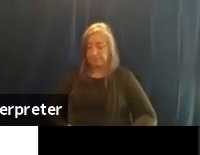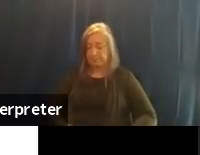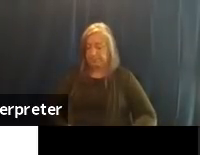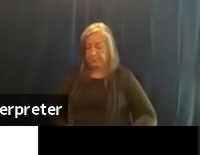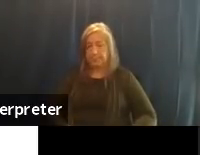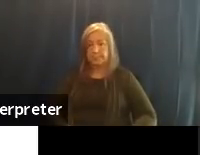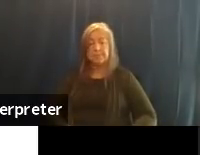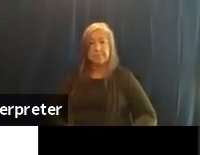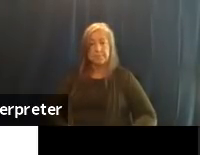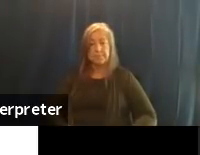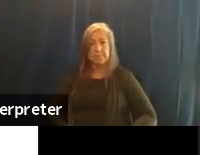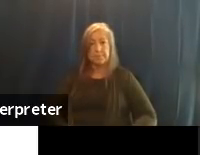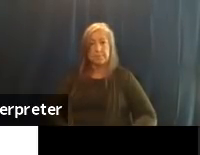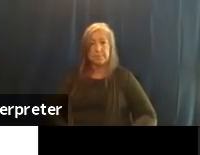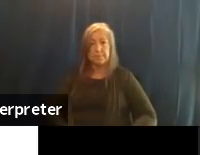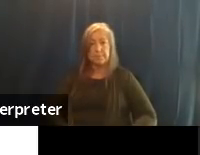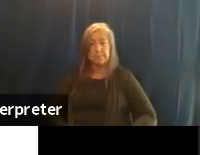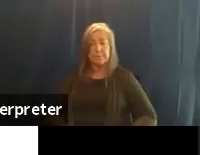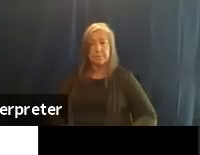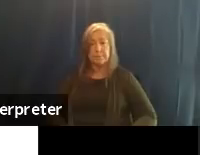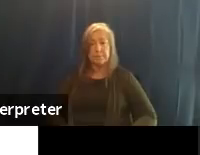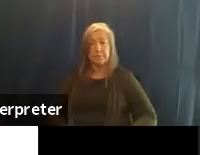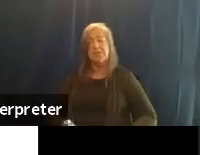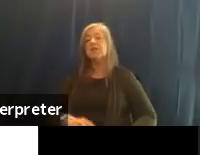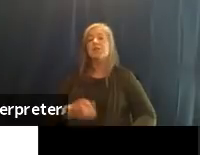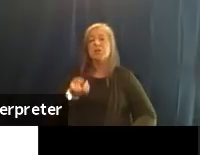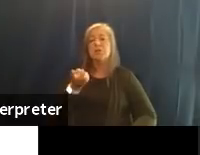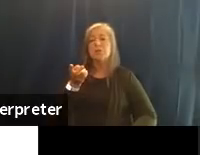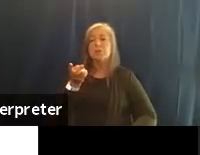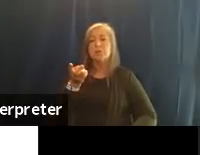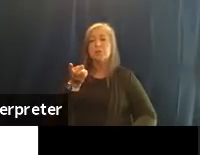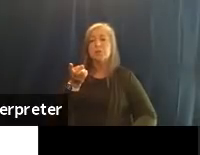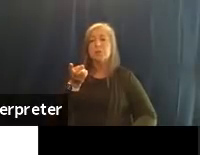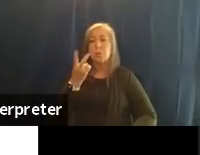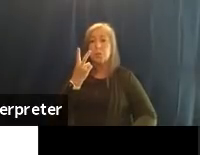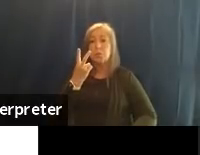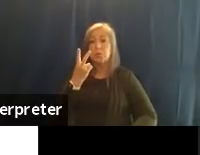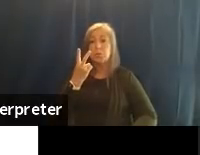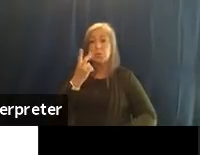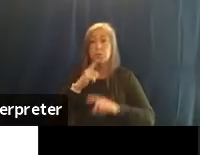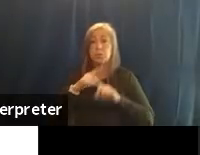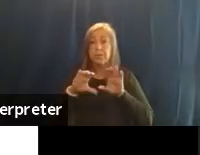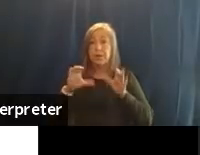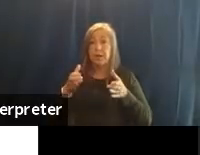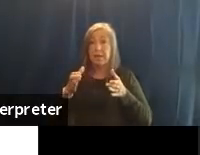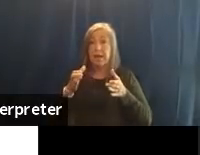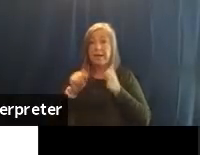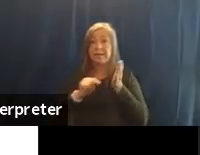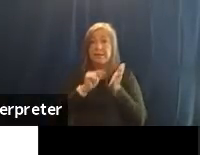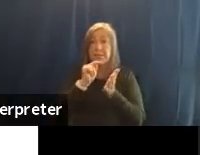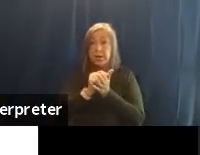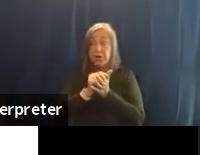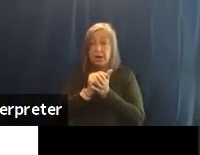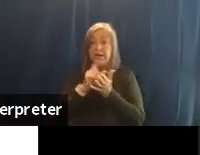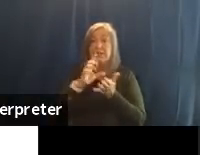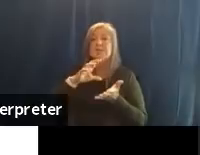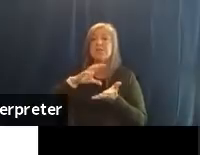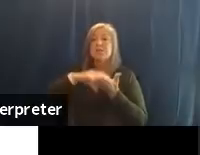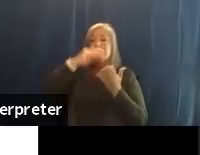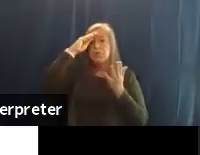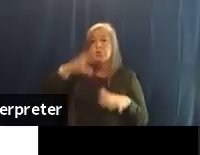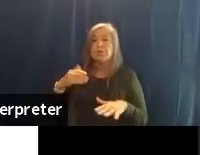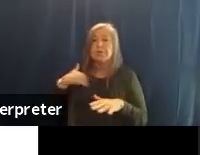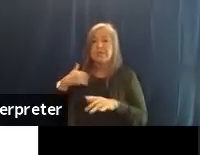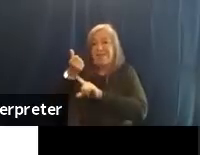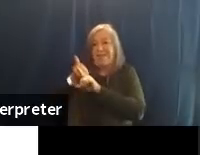2 class periods without having a student sit in the same seat. So if I come into class at Lewis and Clark